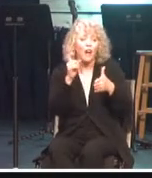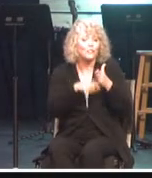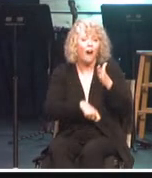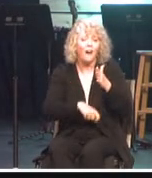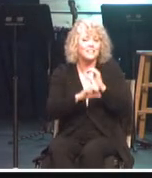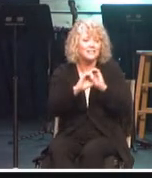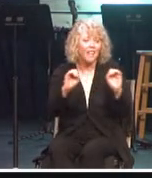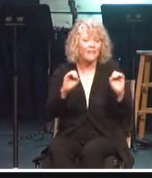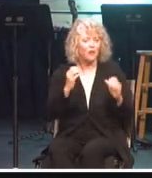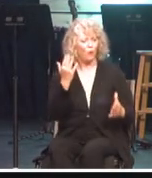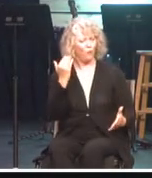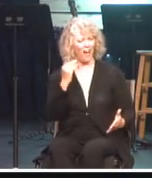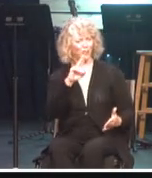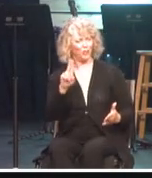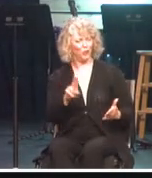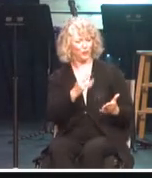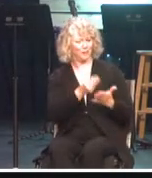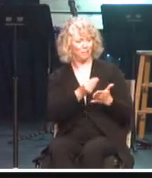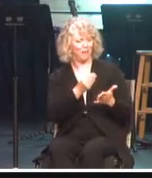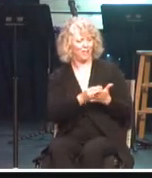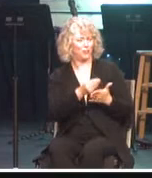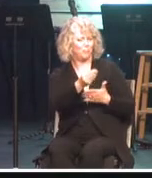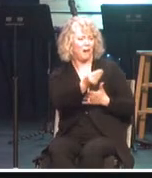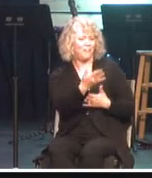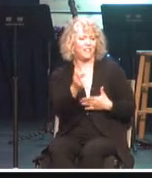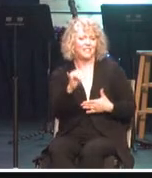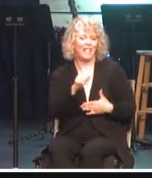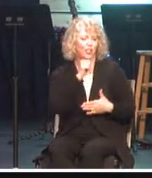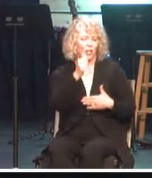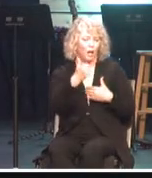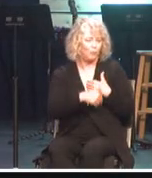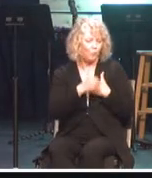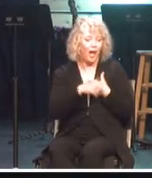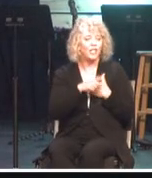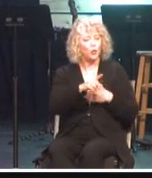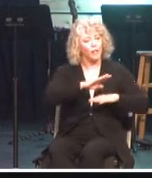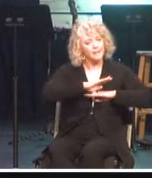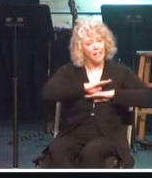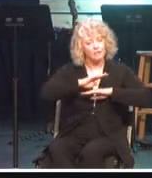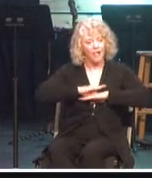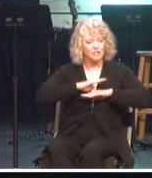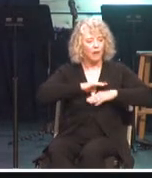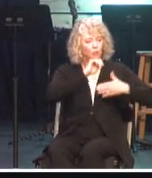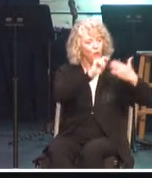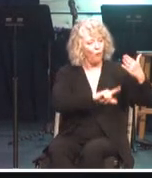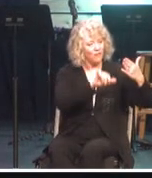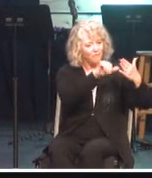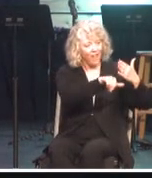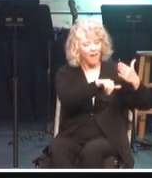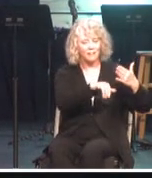Why do you spend money for what is not bread? Why are you satisfied with everything else?